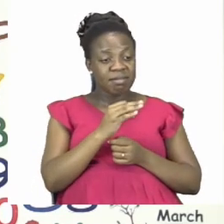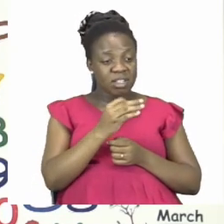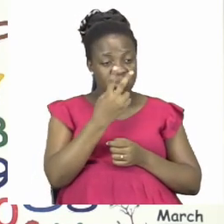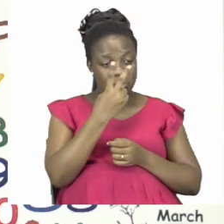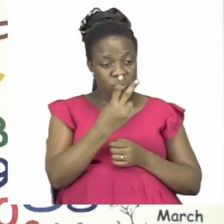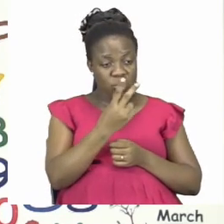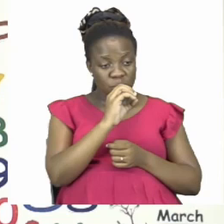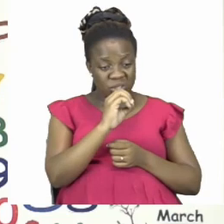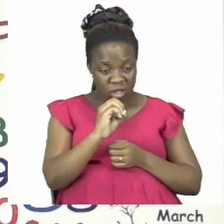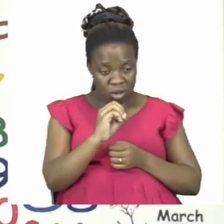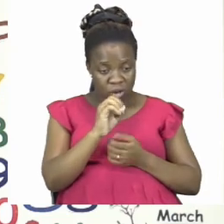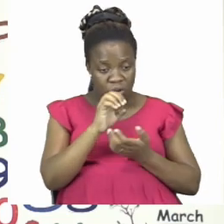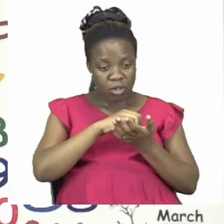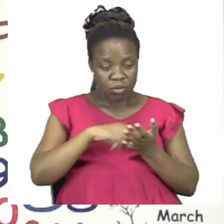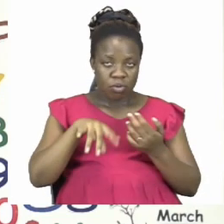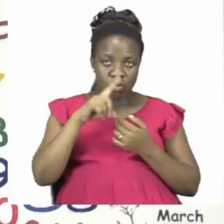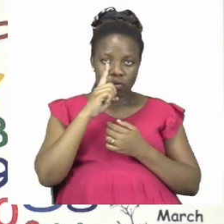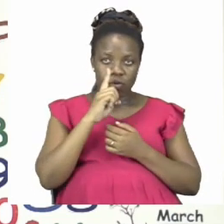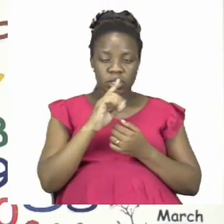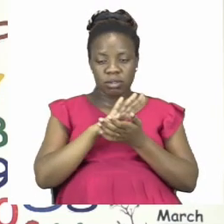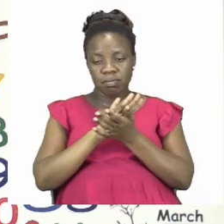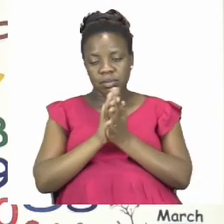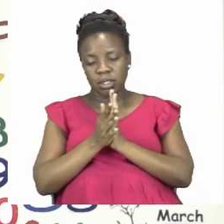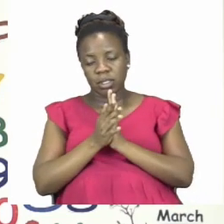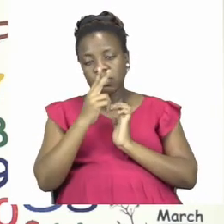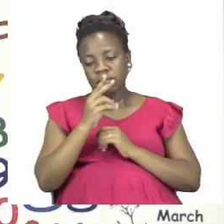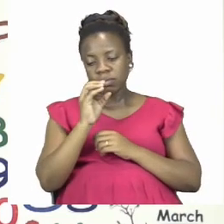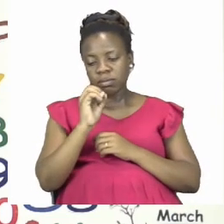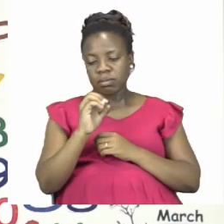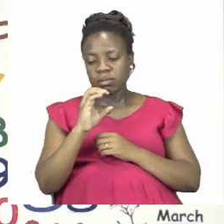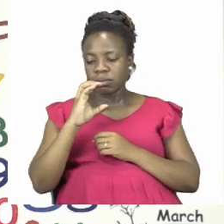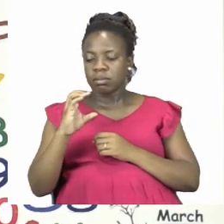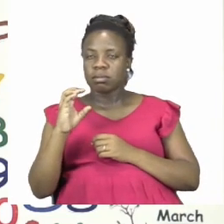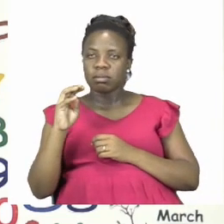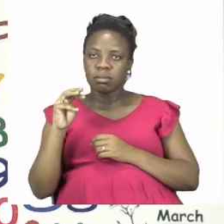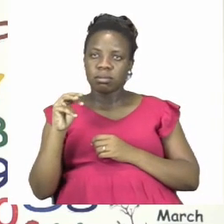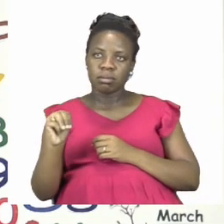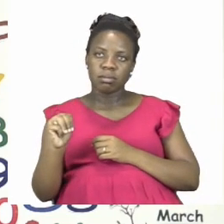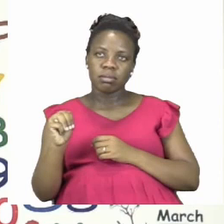take 1 0. So it becomes 20